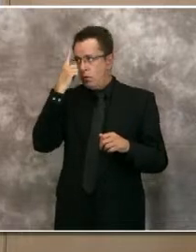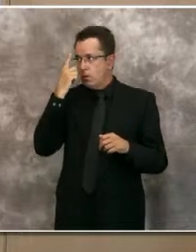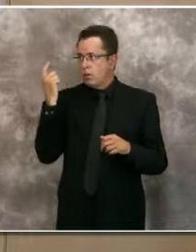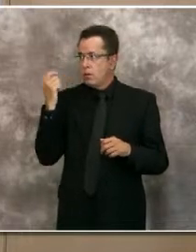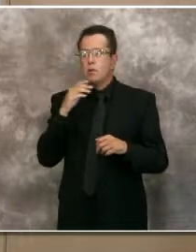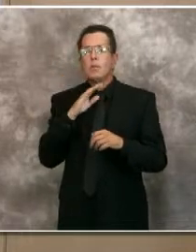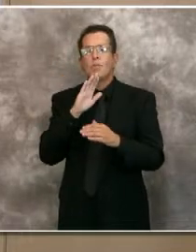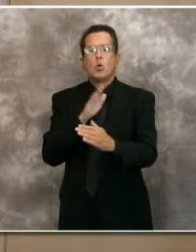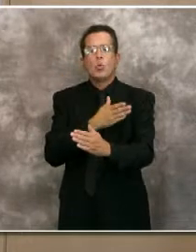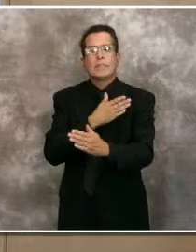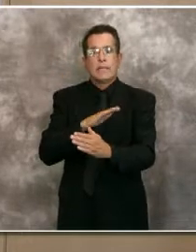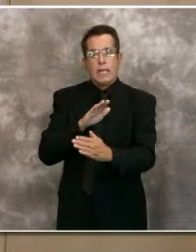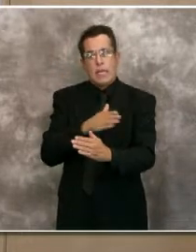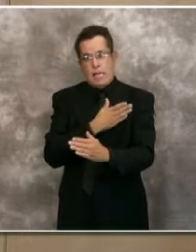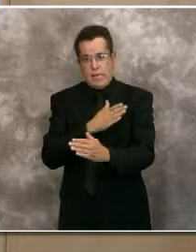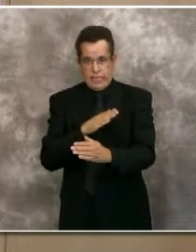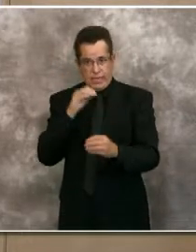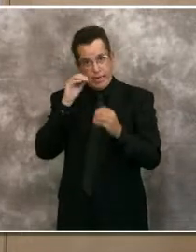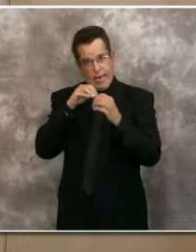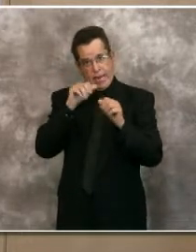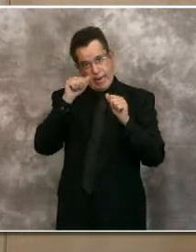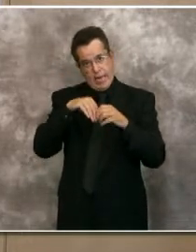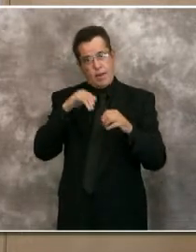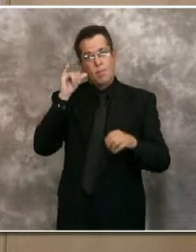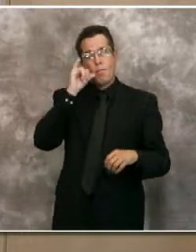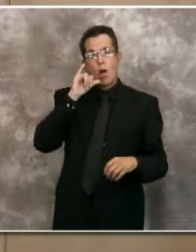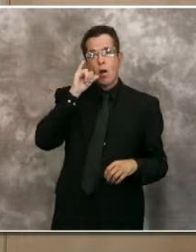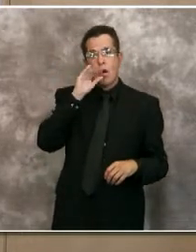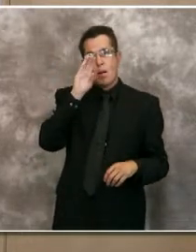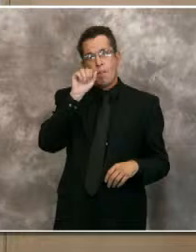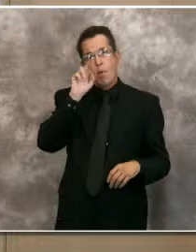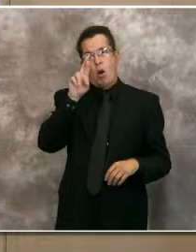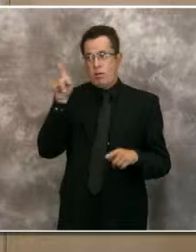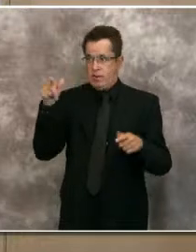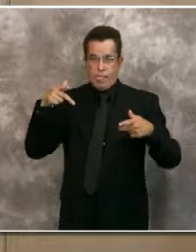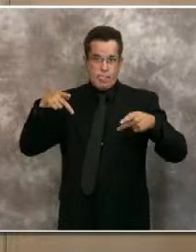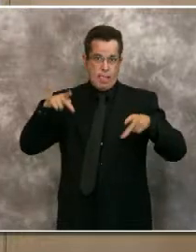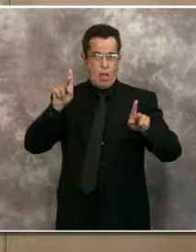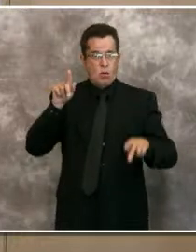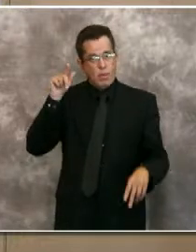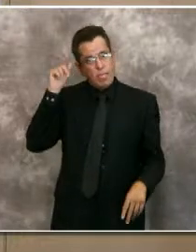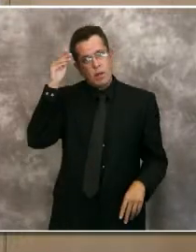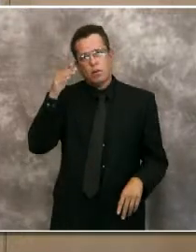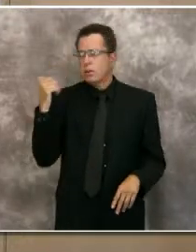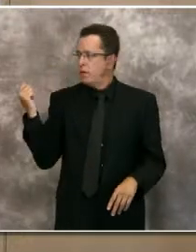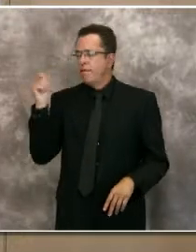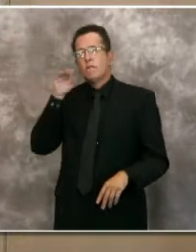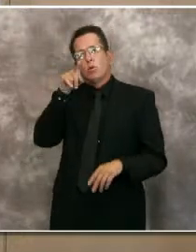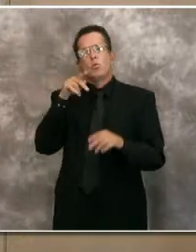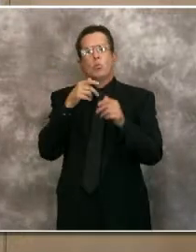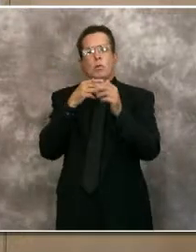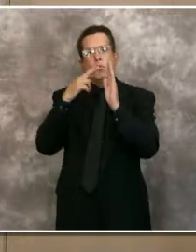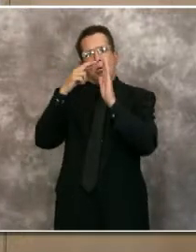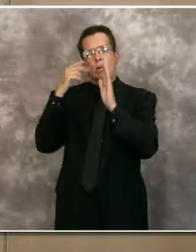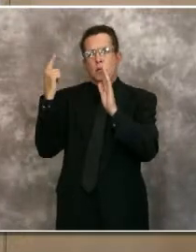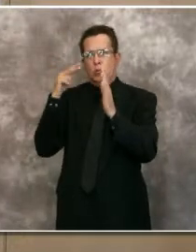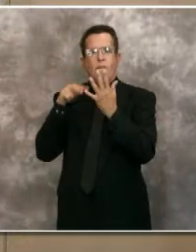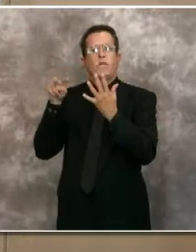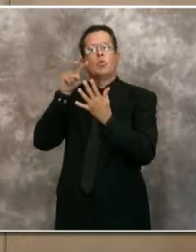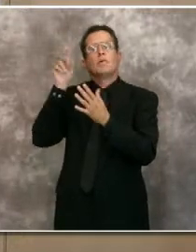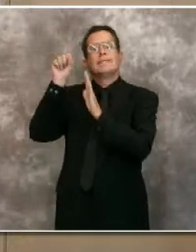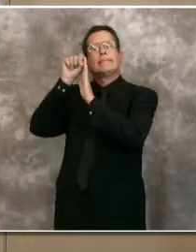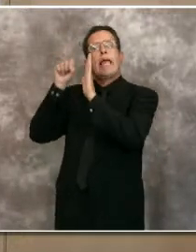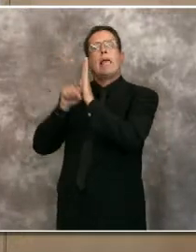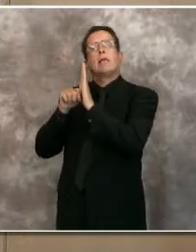especially patio-type establishments? If you review the guidance from the state, they are recommending that there be